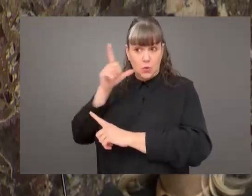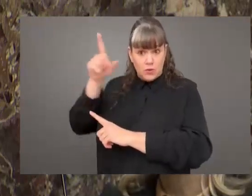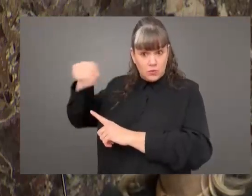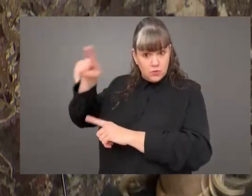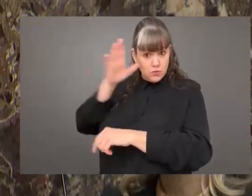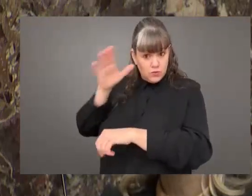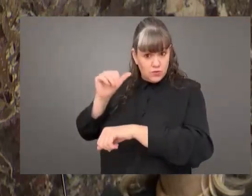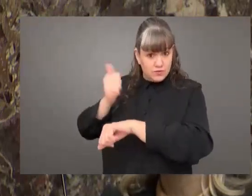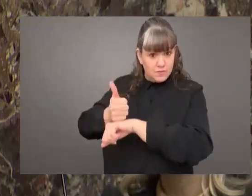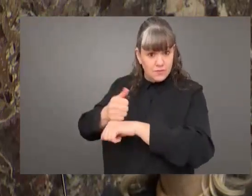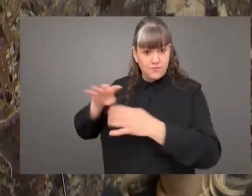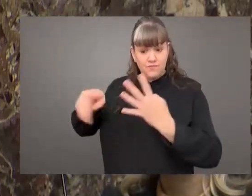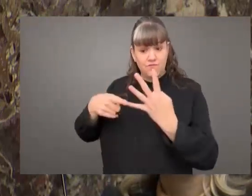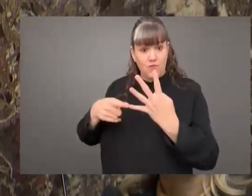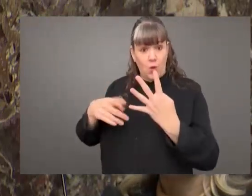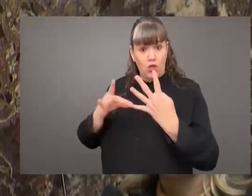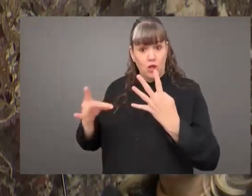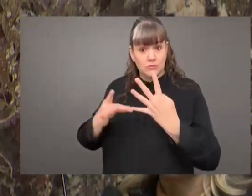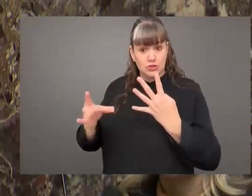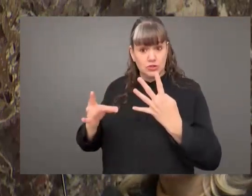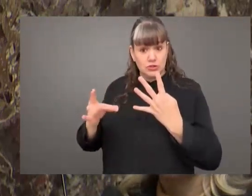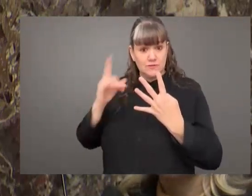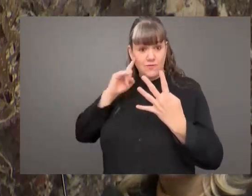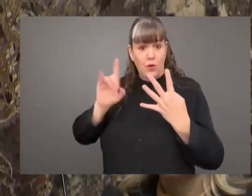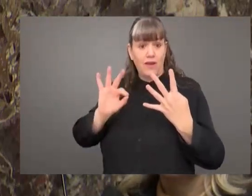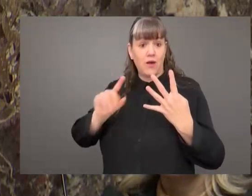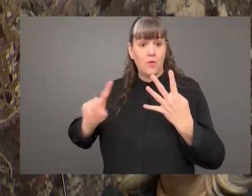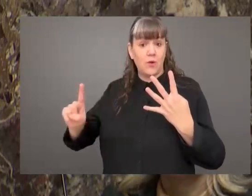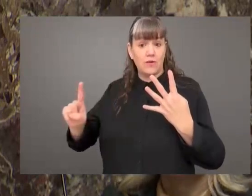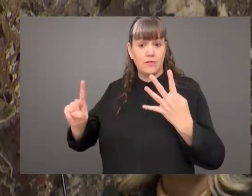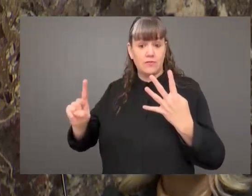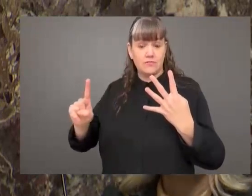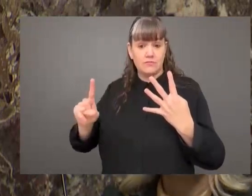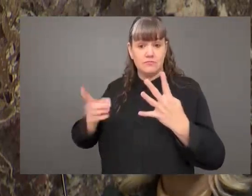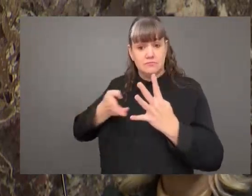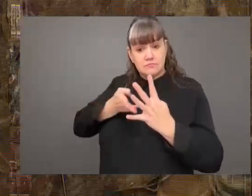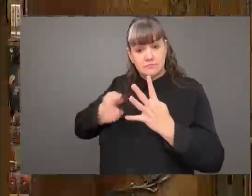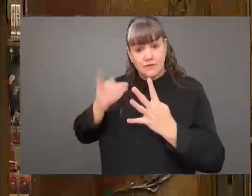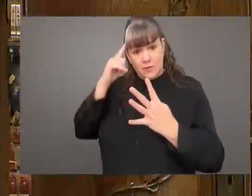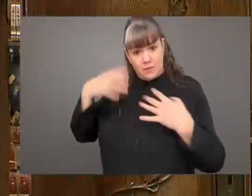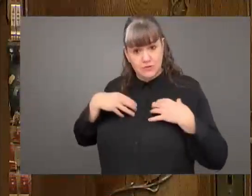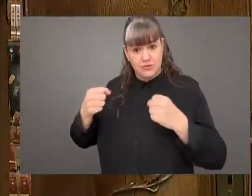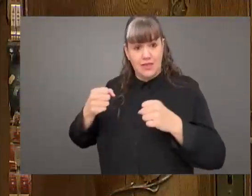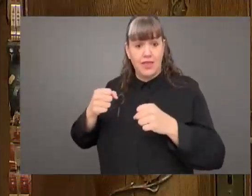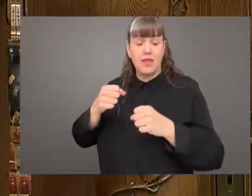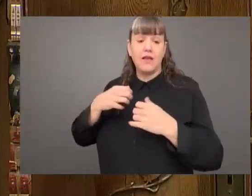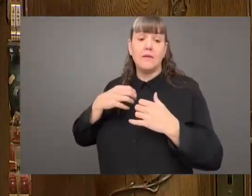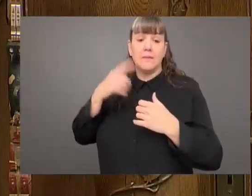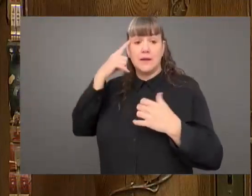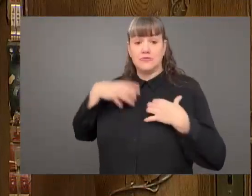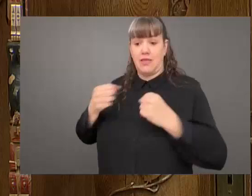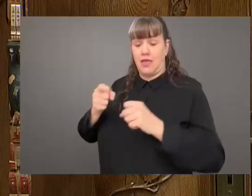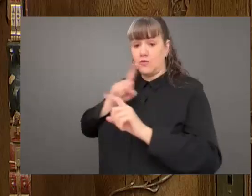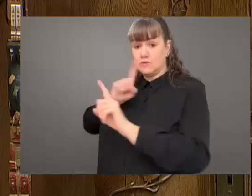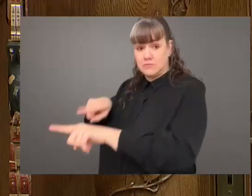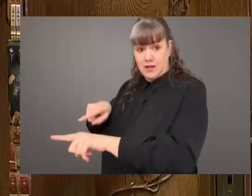mental health calls with the appropriate level of response? Minister of Public Safety and Solicitor General.